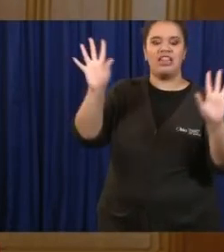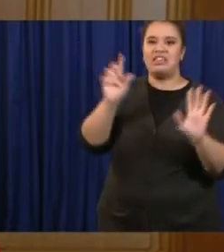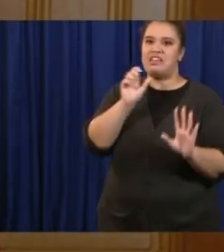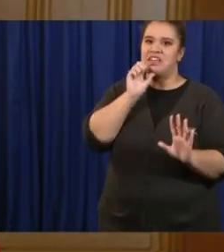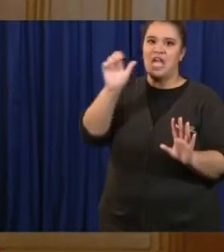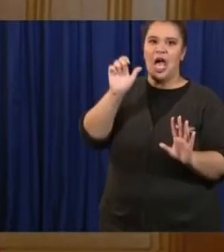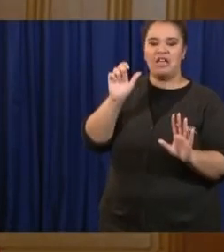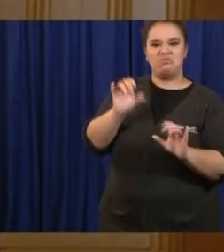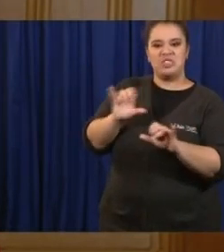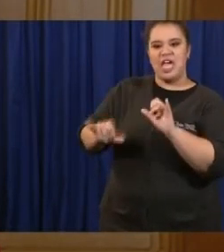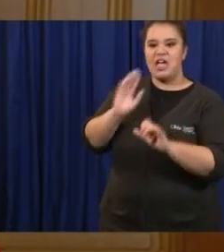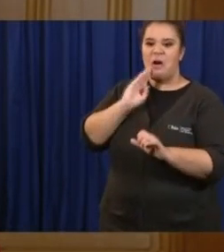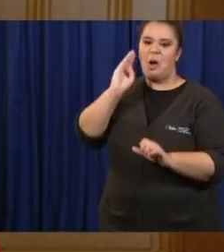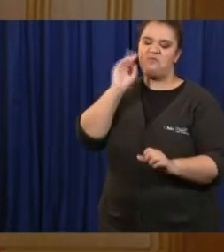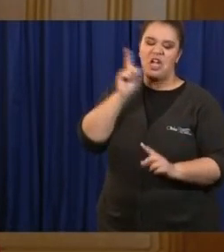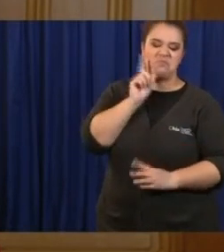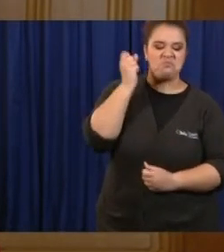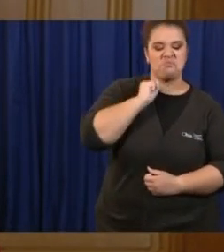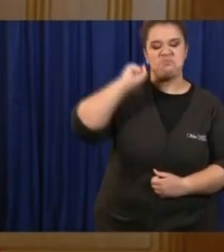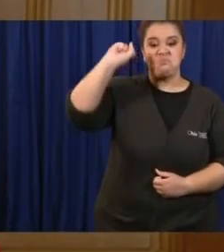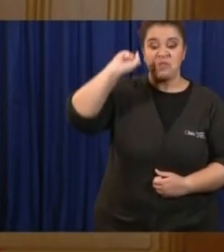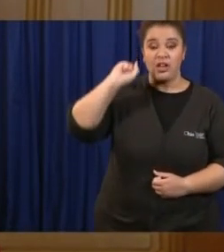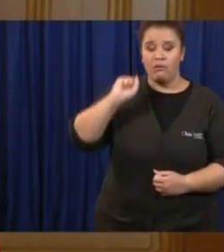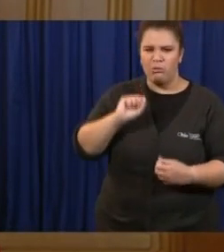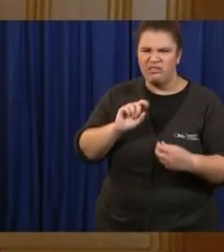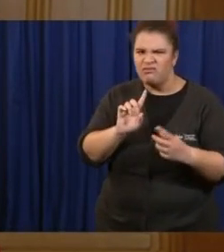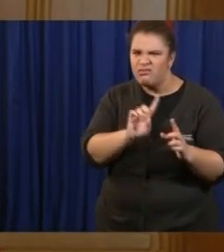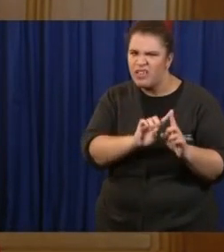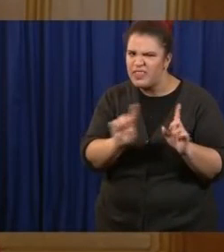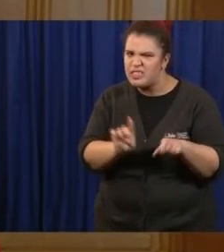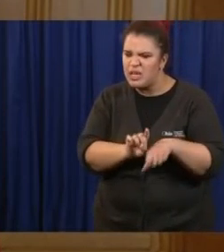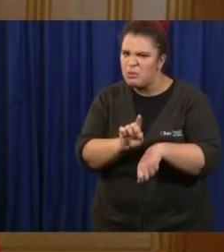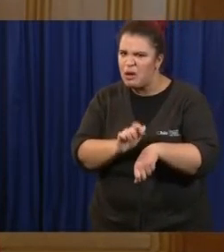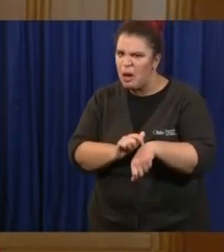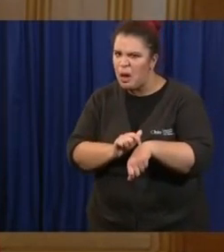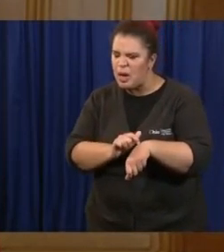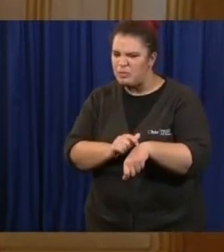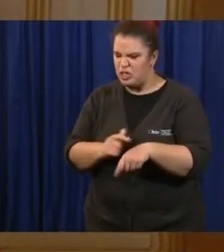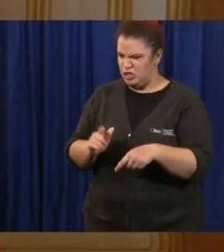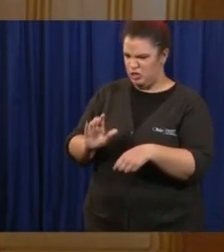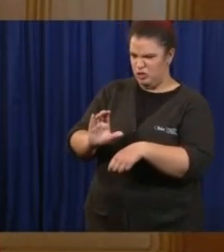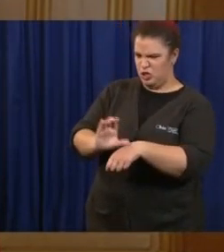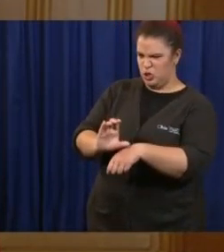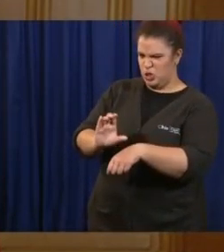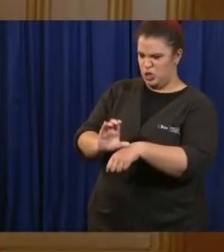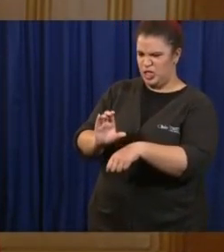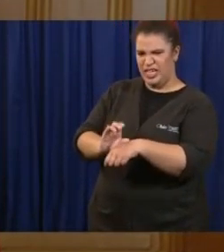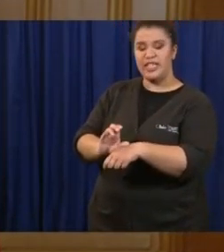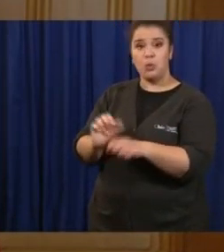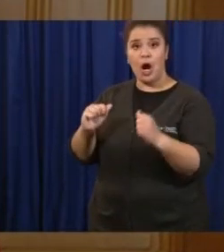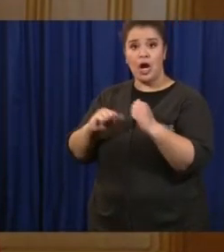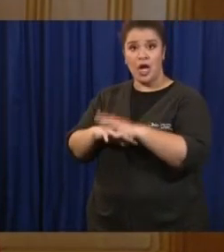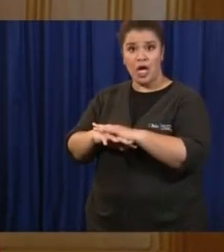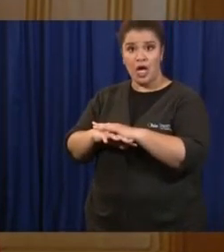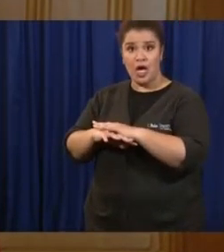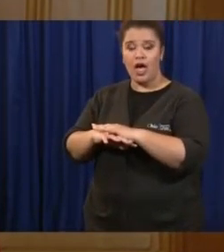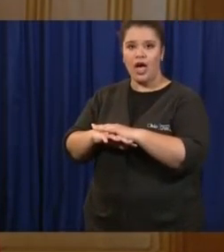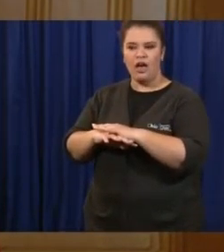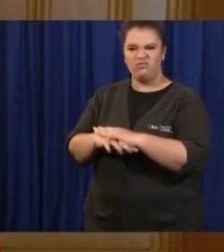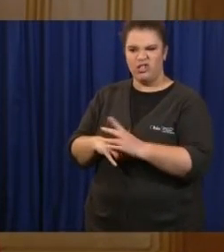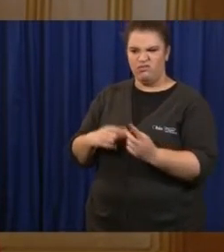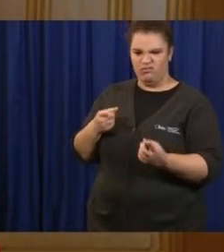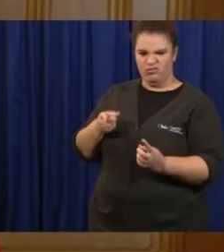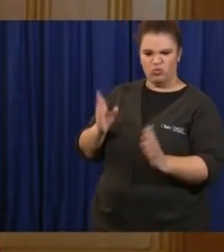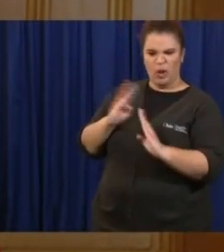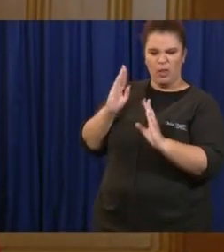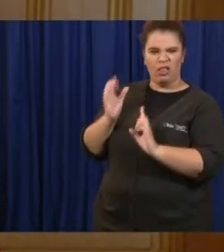churches have more people in an enclosed area and nobody's getting in trouble. I understand that it's about freedom of religion, but